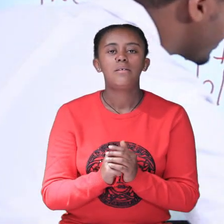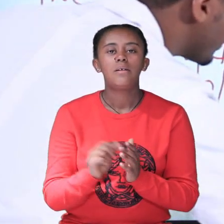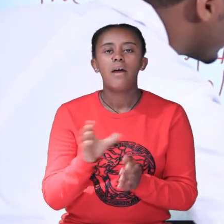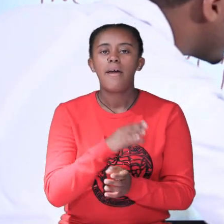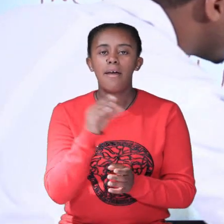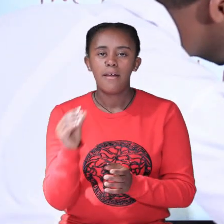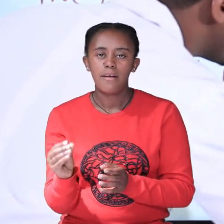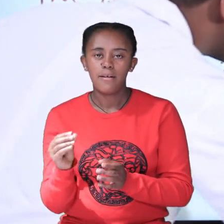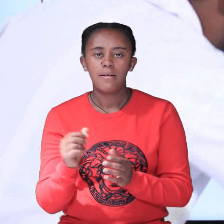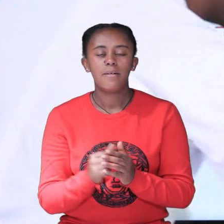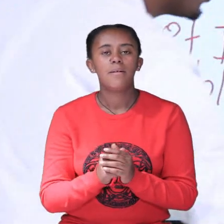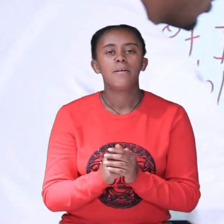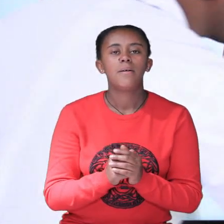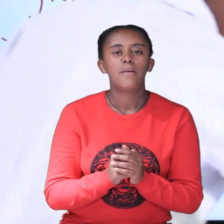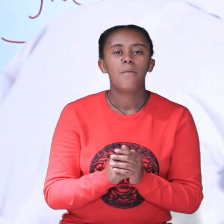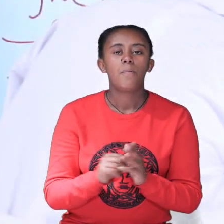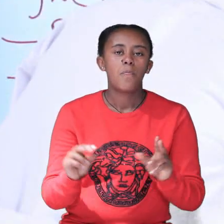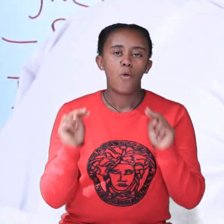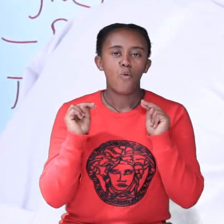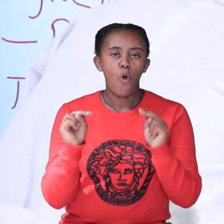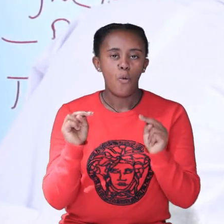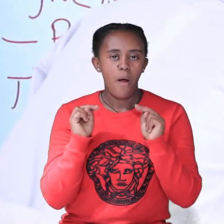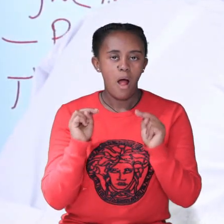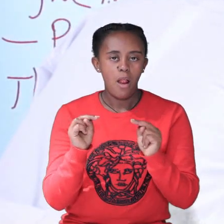incidence rays, we can